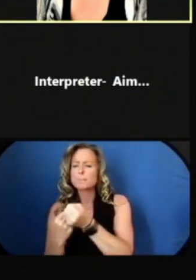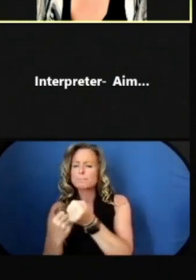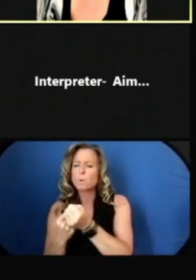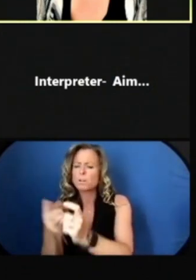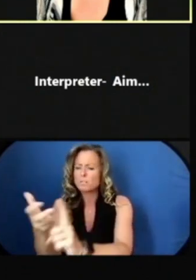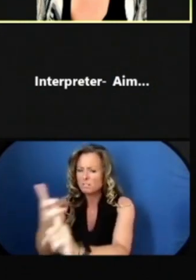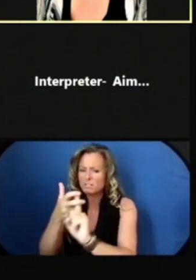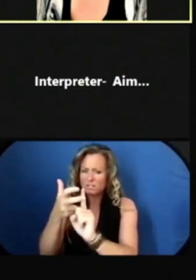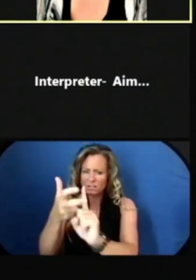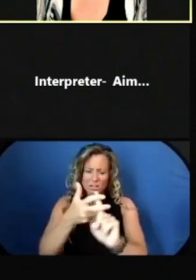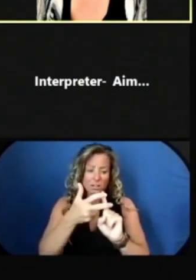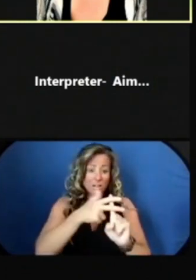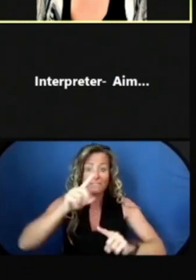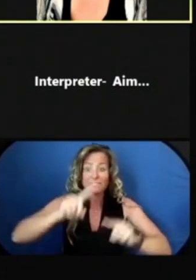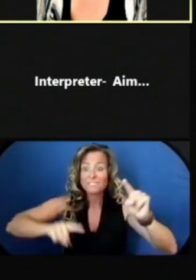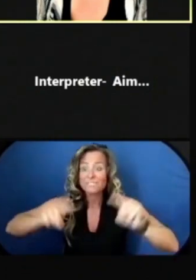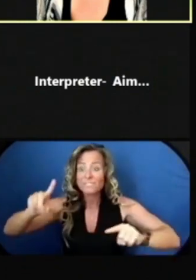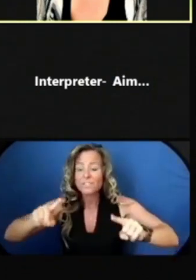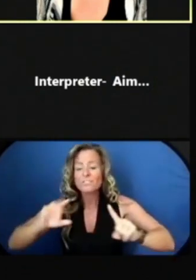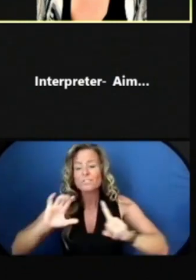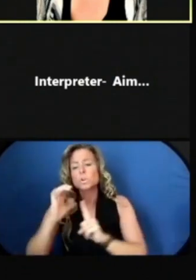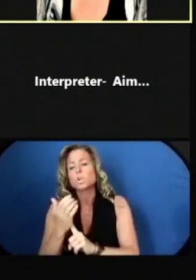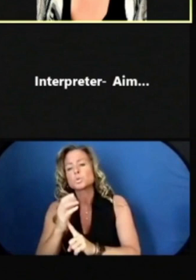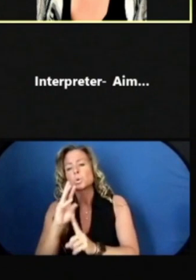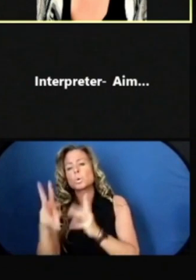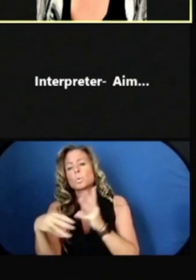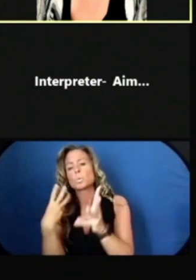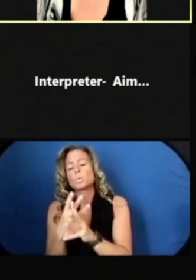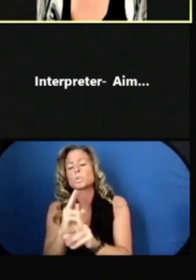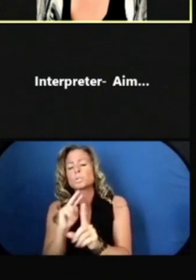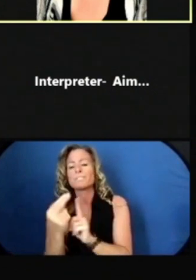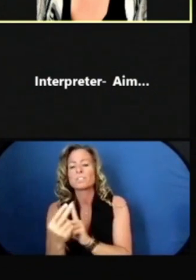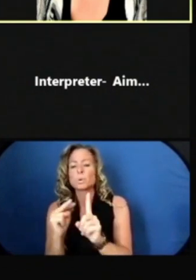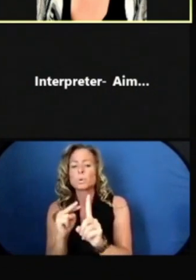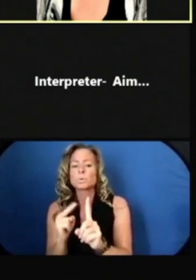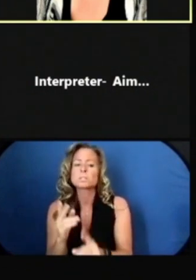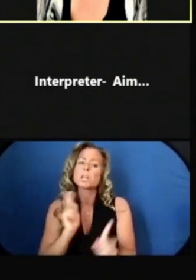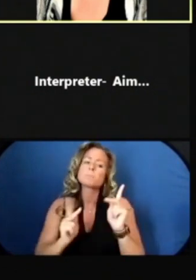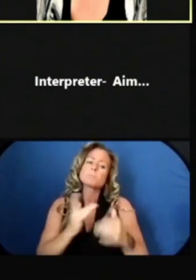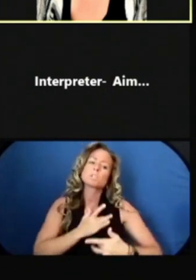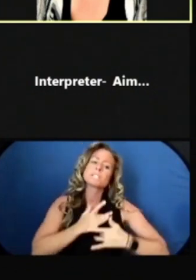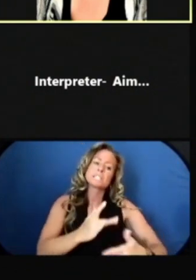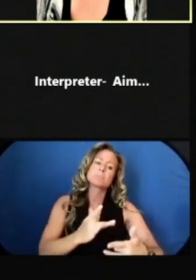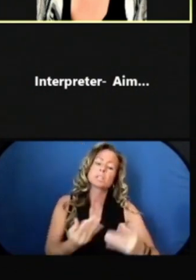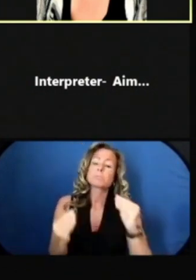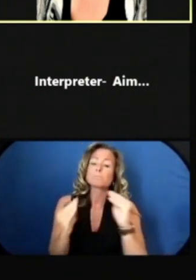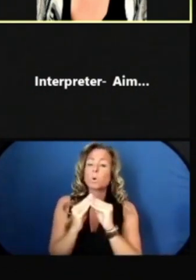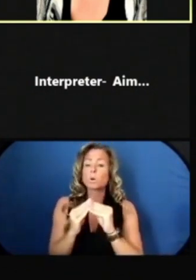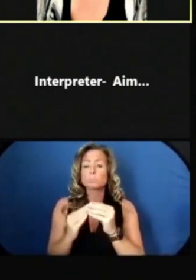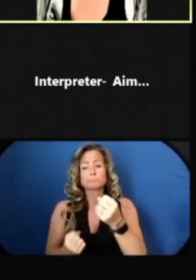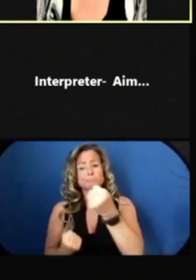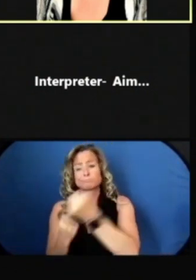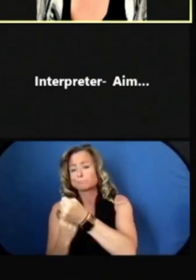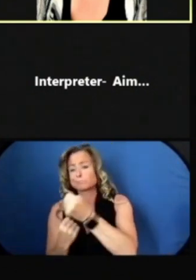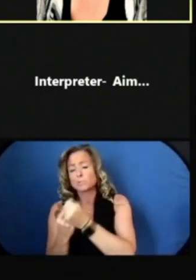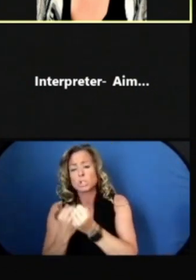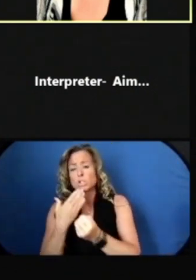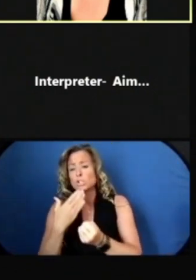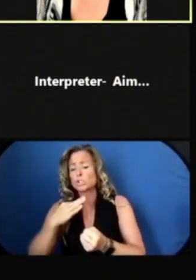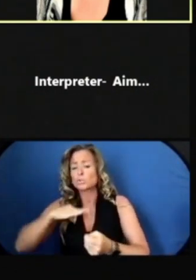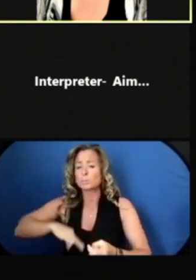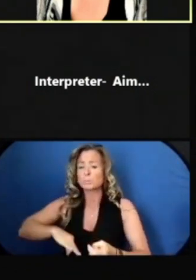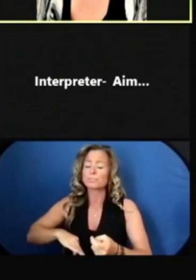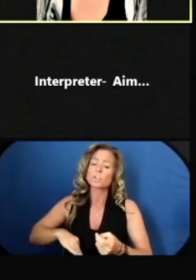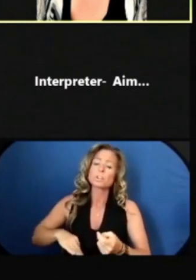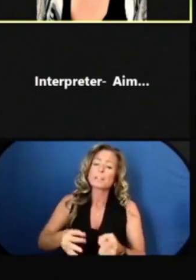diverse sources and cultural worldviews. And people tend to assign greater credibility to experts who